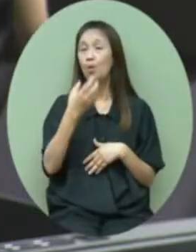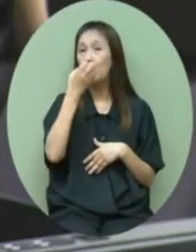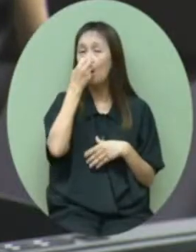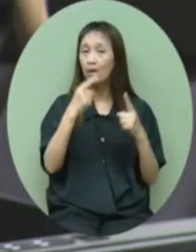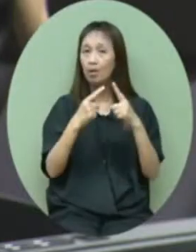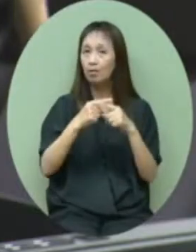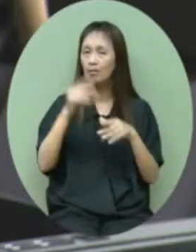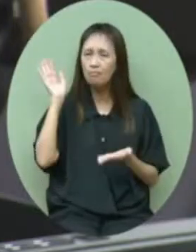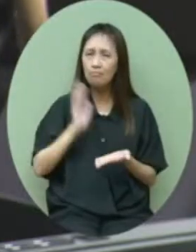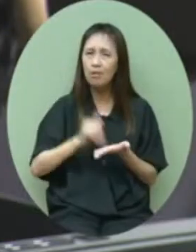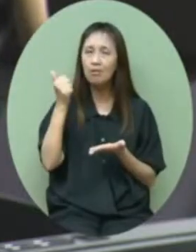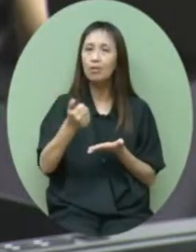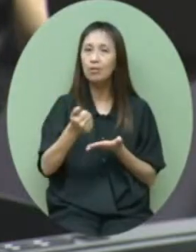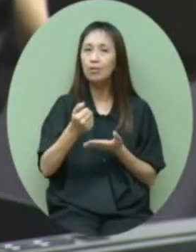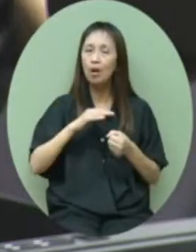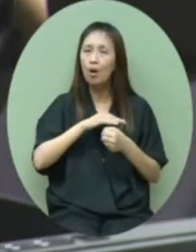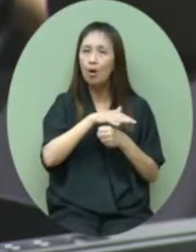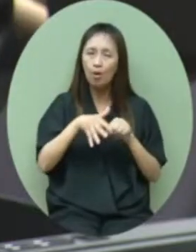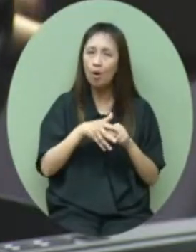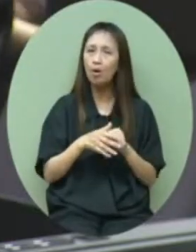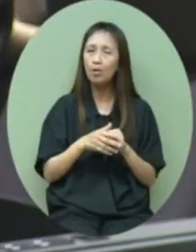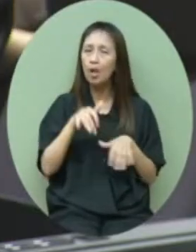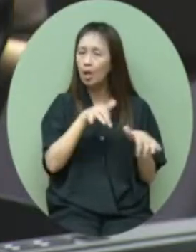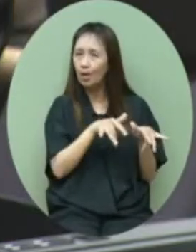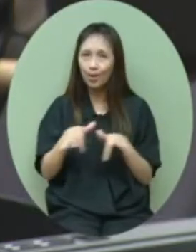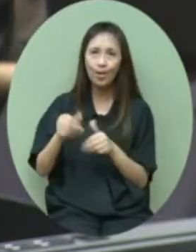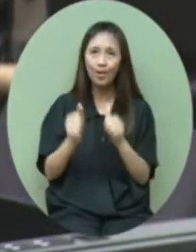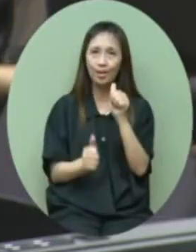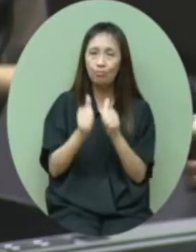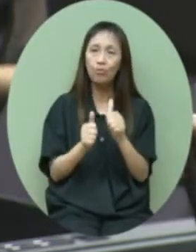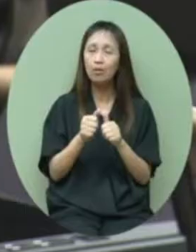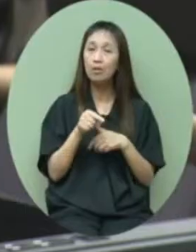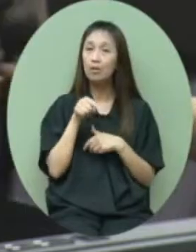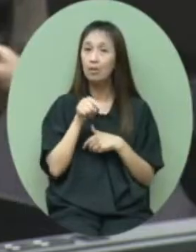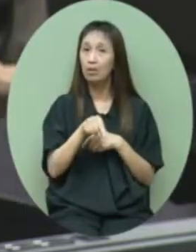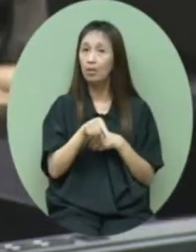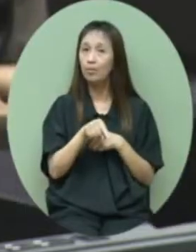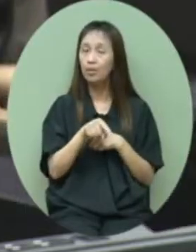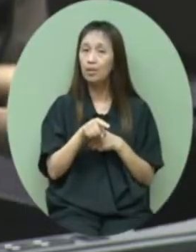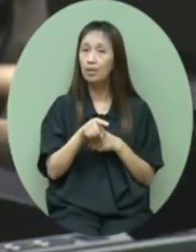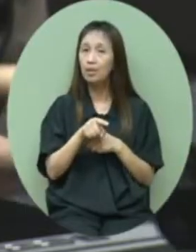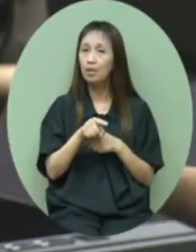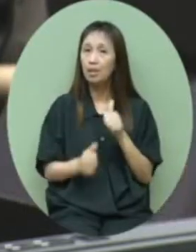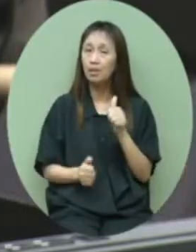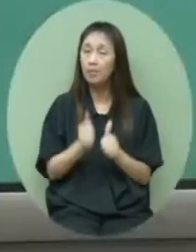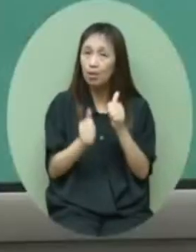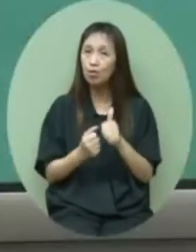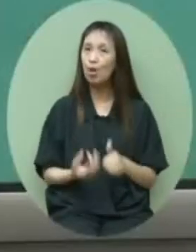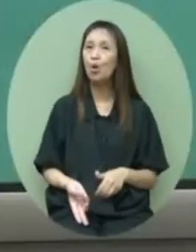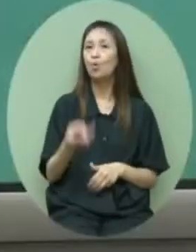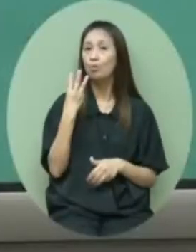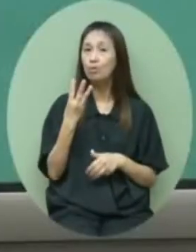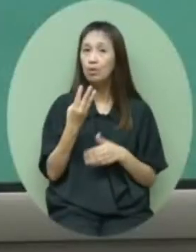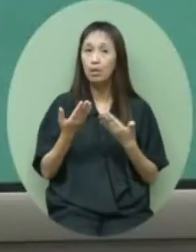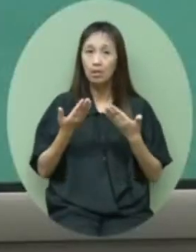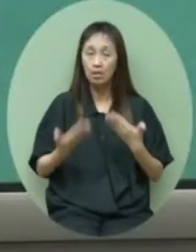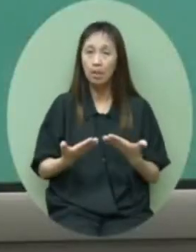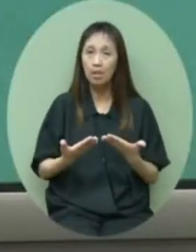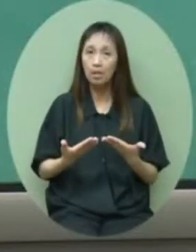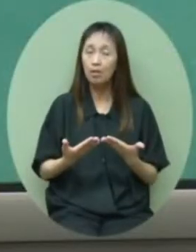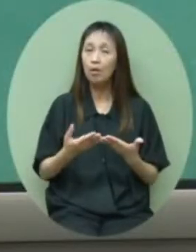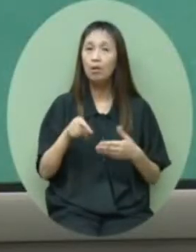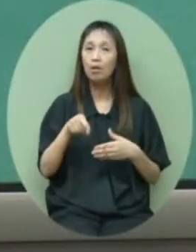perhaps, to review support to the industry? Thank you. Well, in dealing with water matters, we have